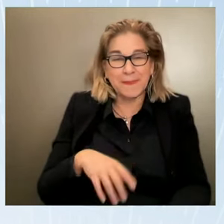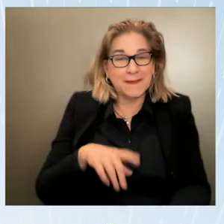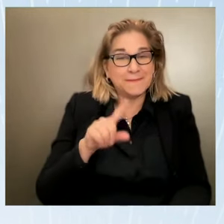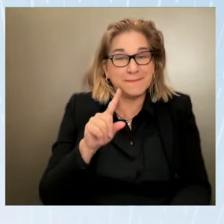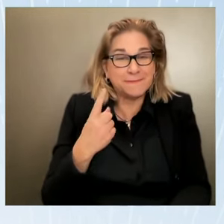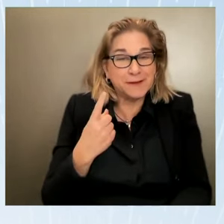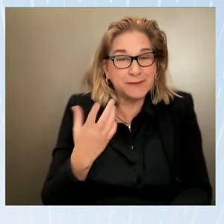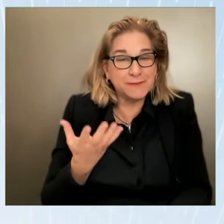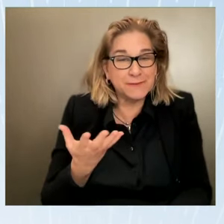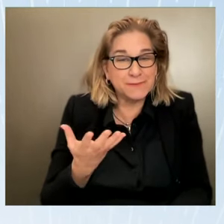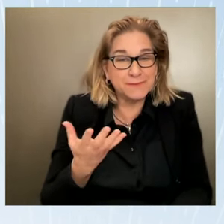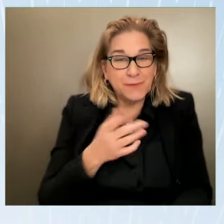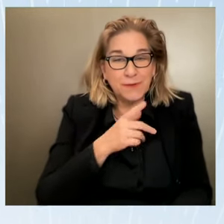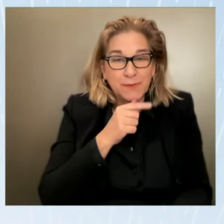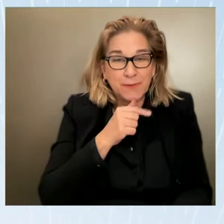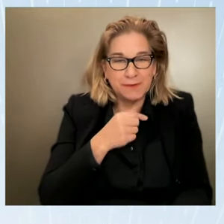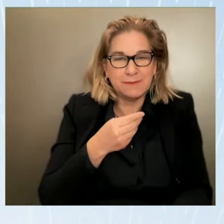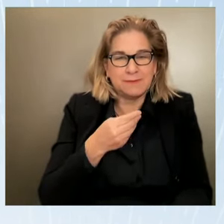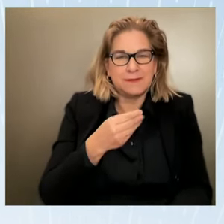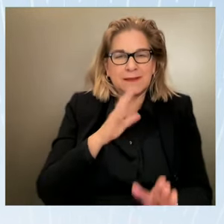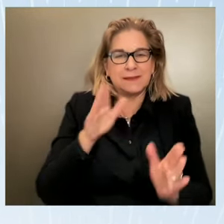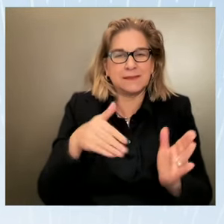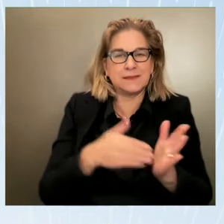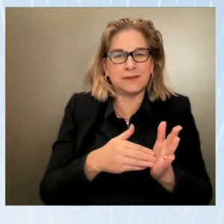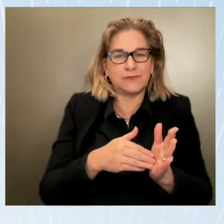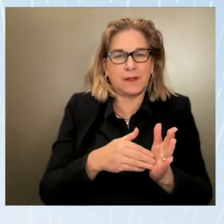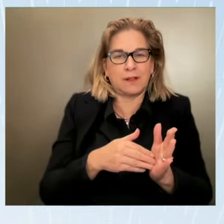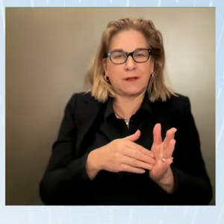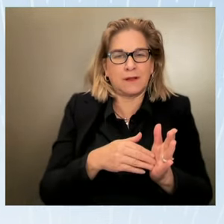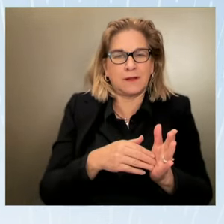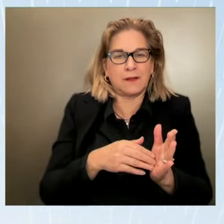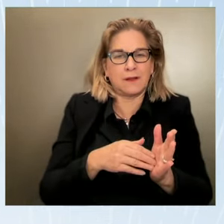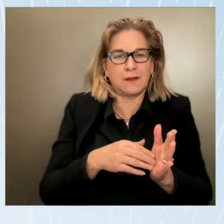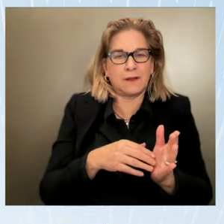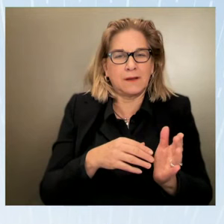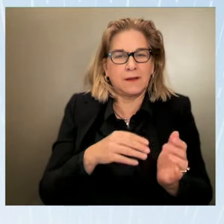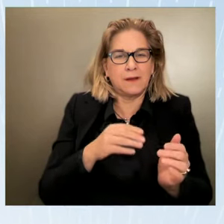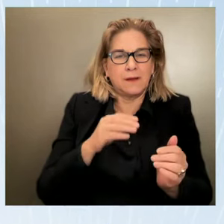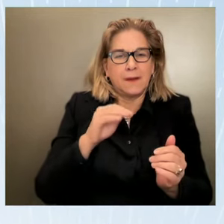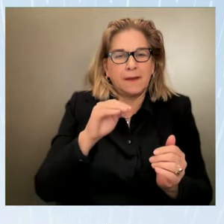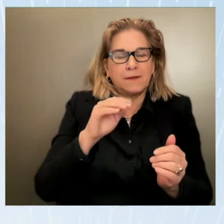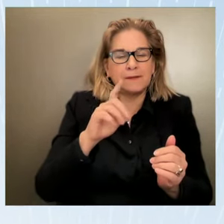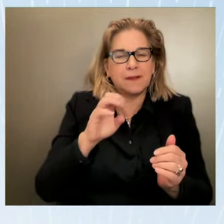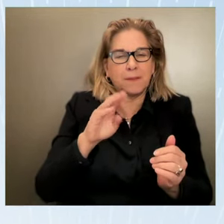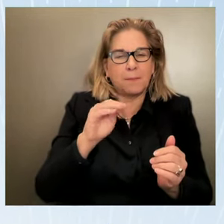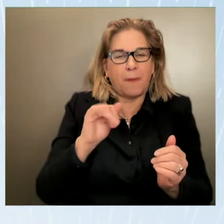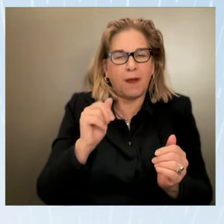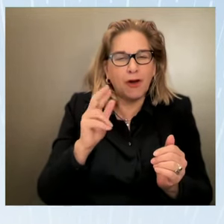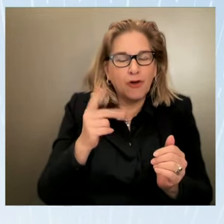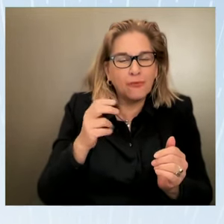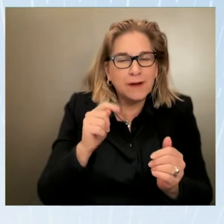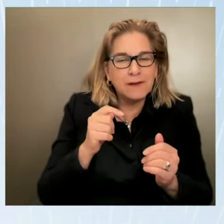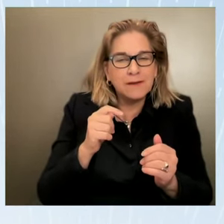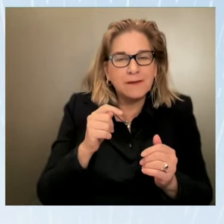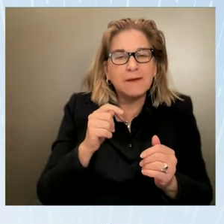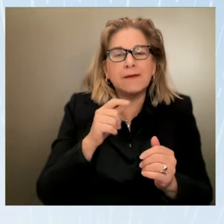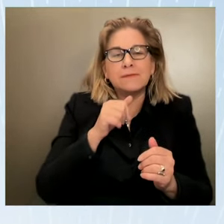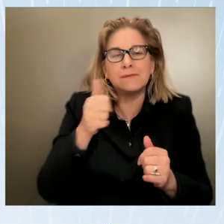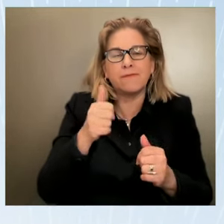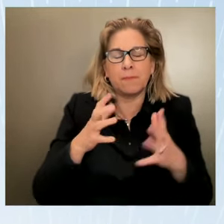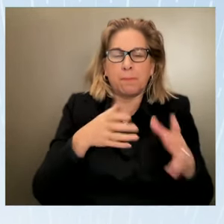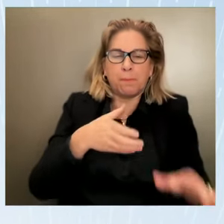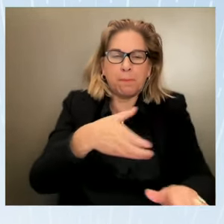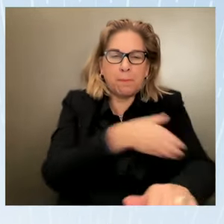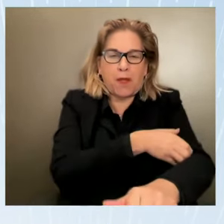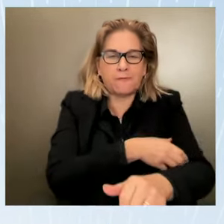for Migrant Rights, has distinguished itself as a powerful advocate on both sides of the U.S.-Mexico border. CDM champions the rights